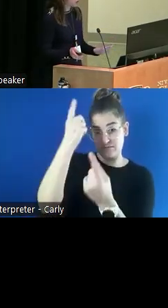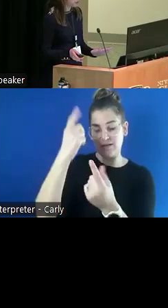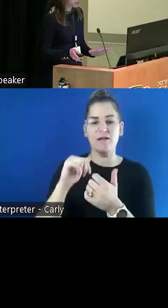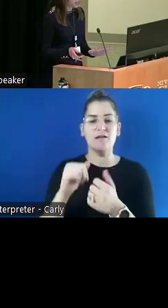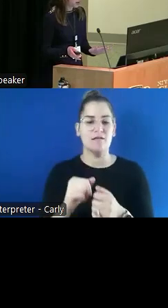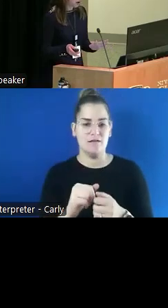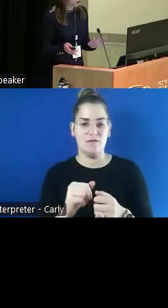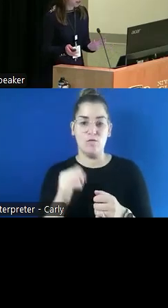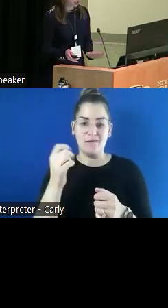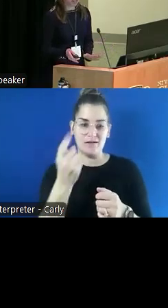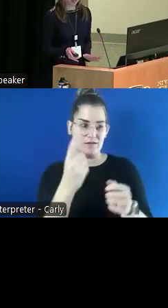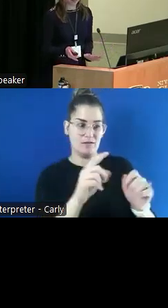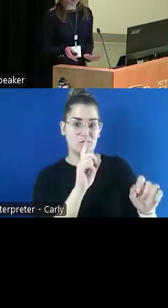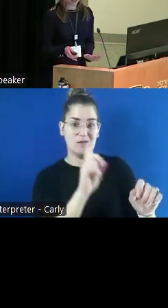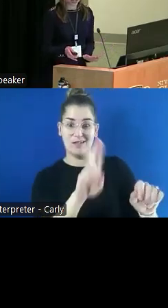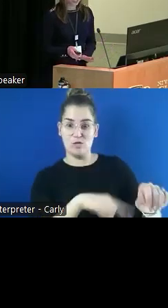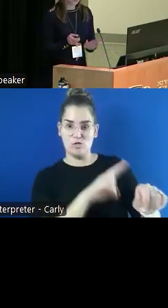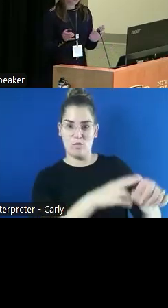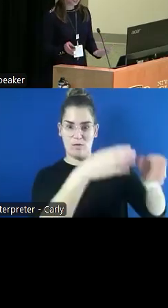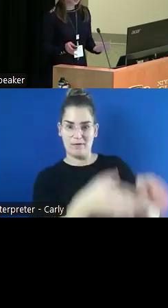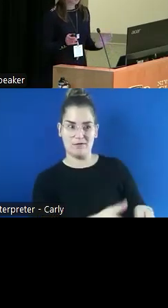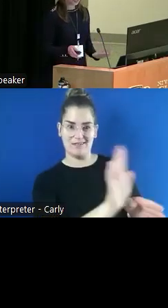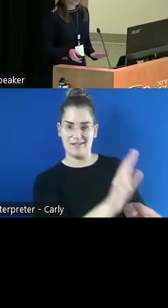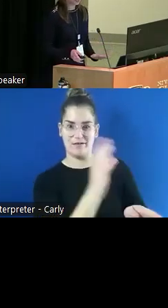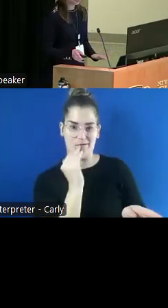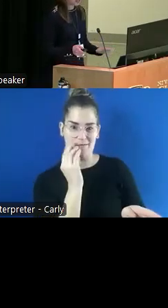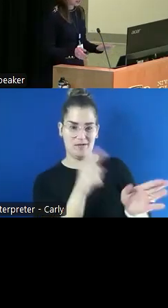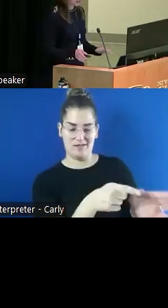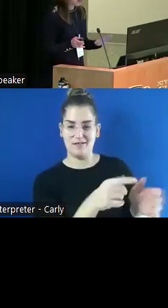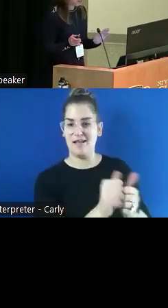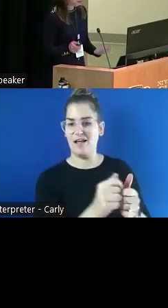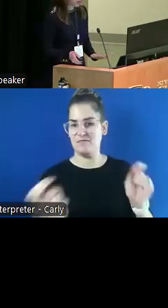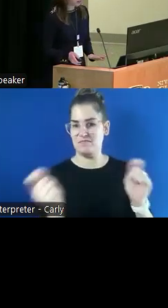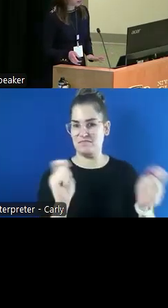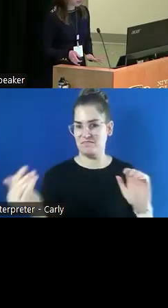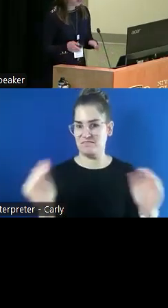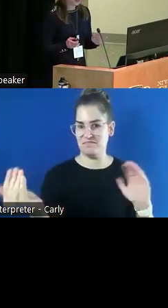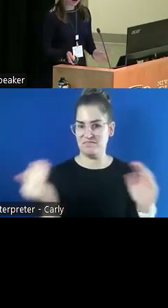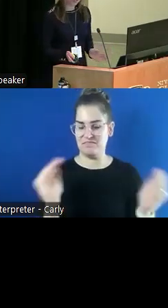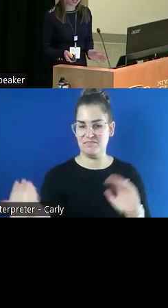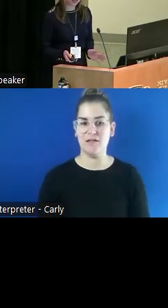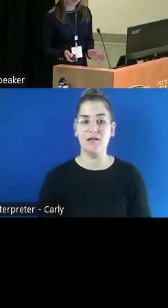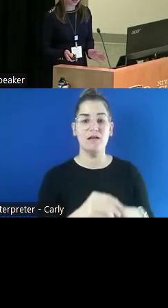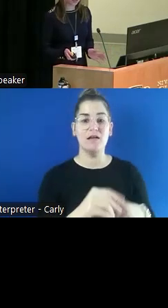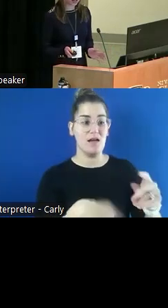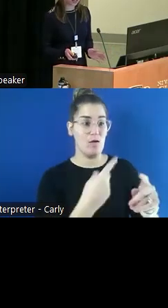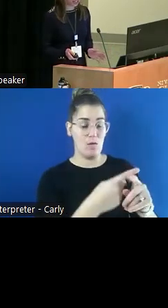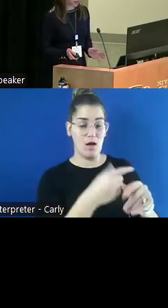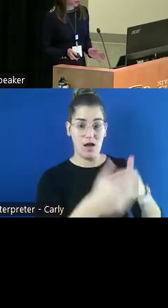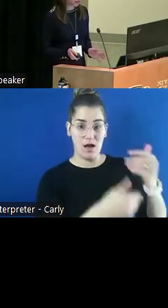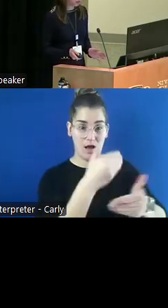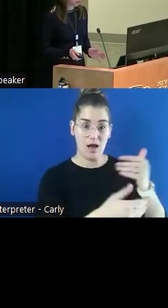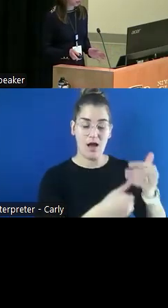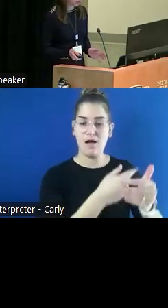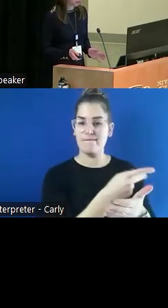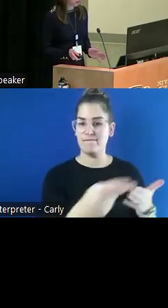system normally functions, and at which point does it fail in the context of psychotic